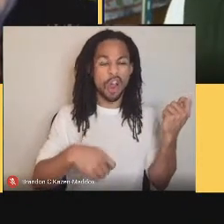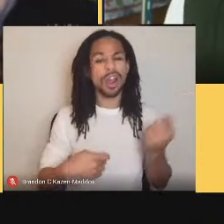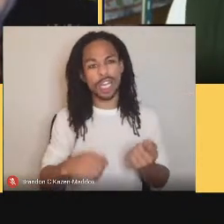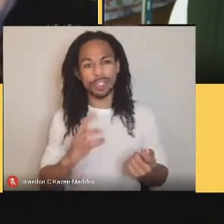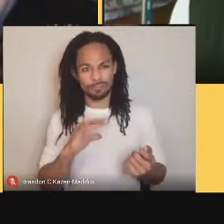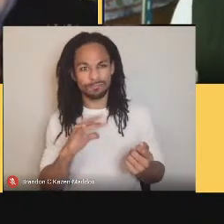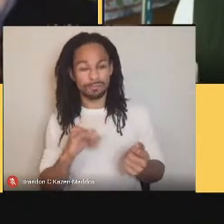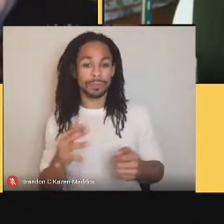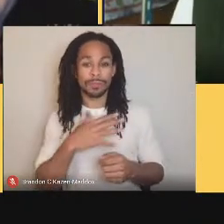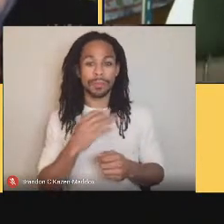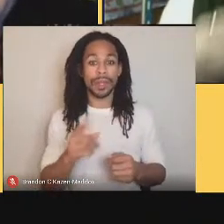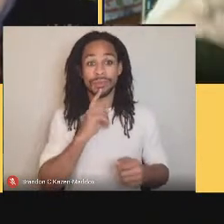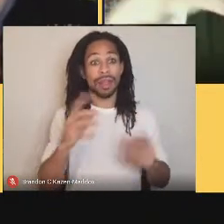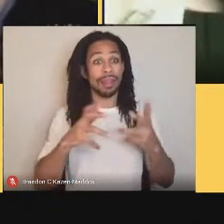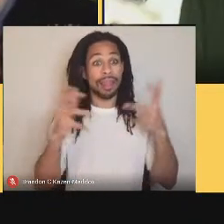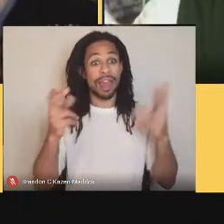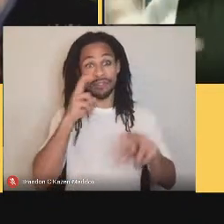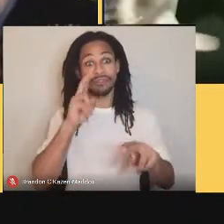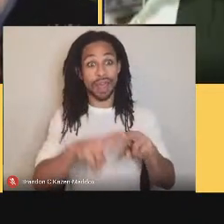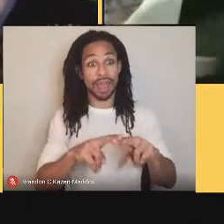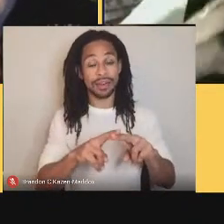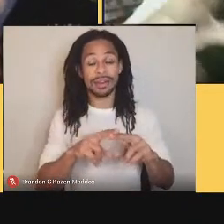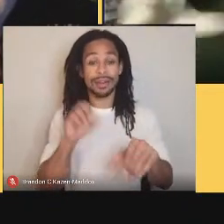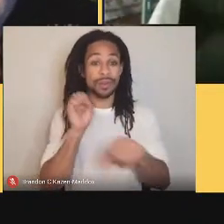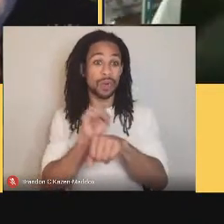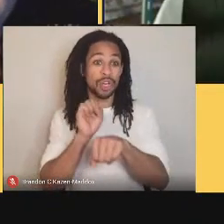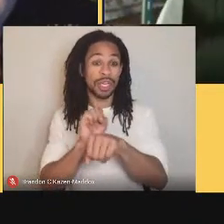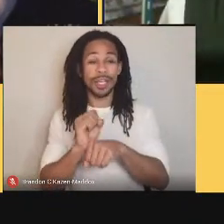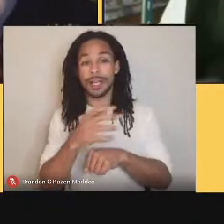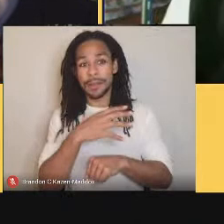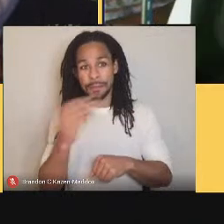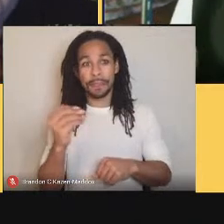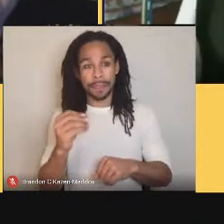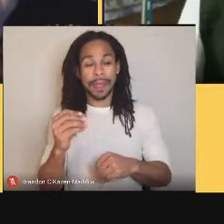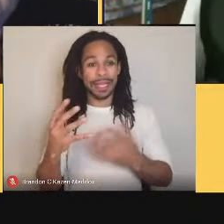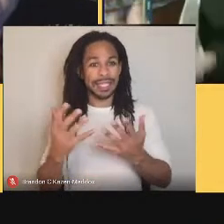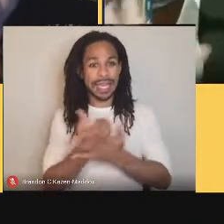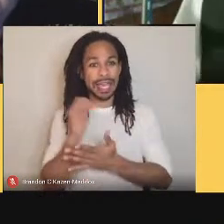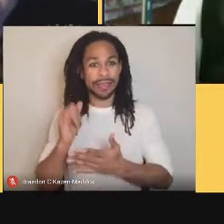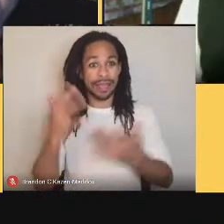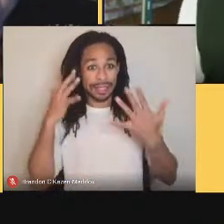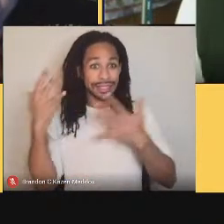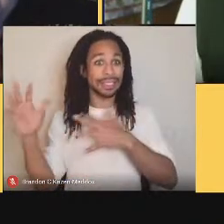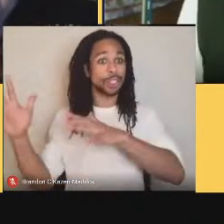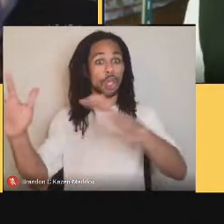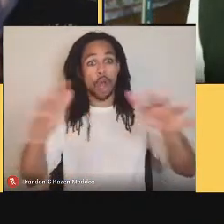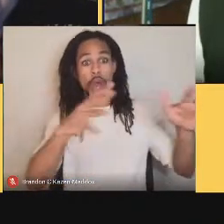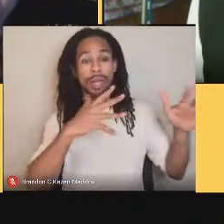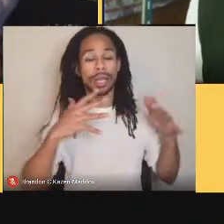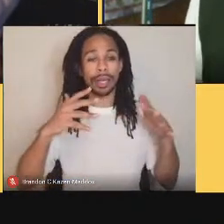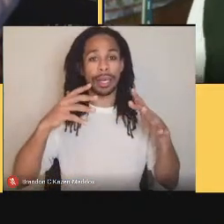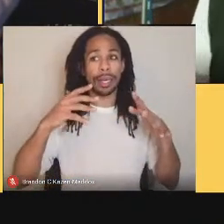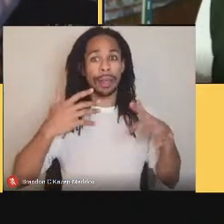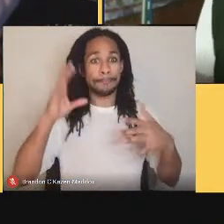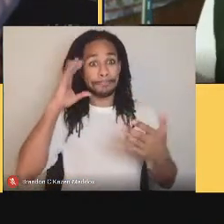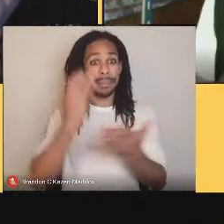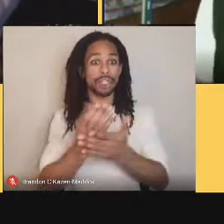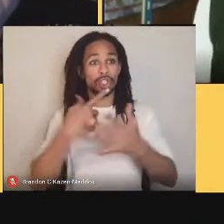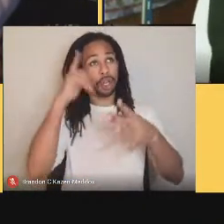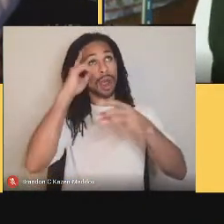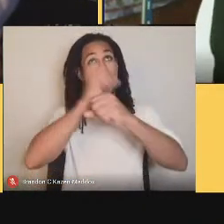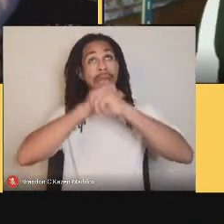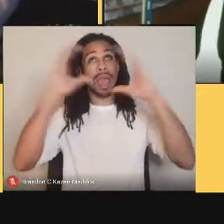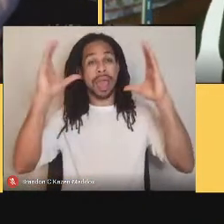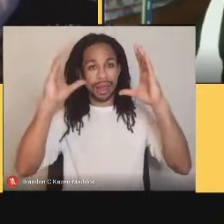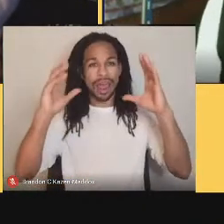And it was really a lot of fun working and taking the sonic texture that I had and wanting to bring in even more. I remember talking to Will and Anne and